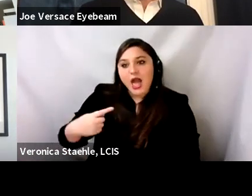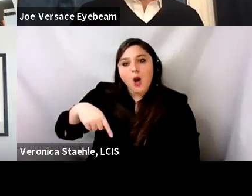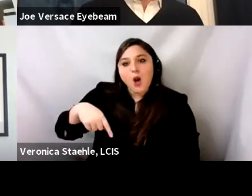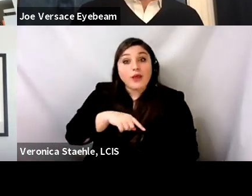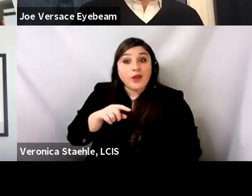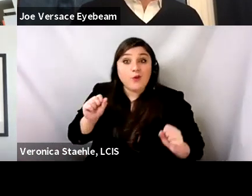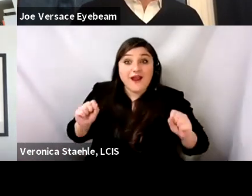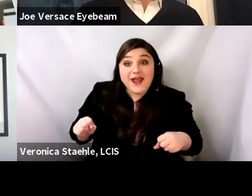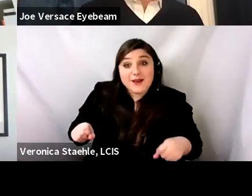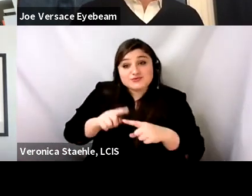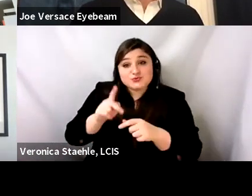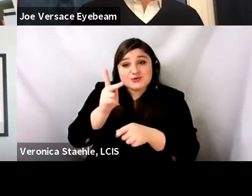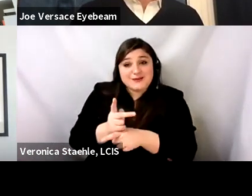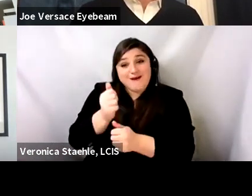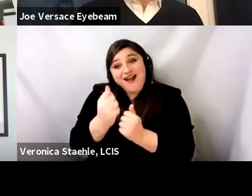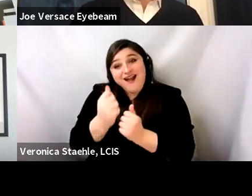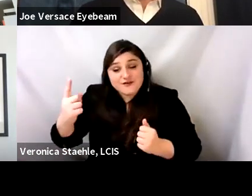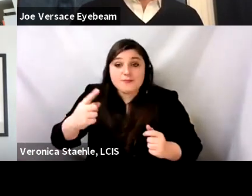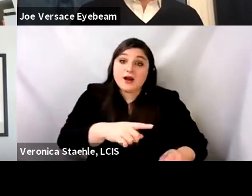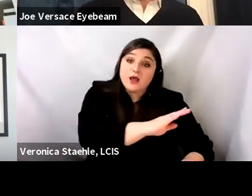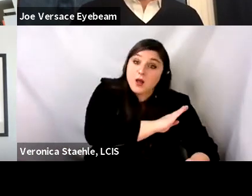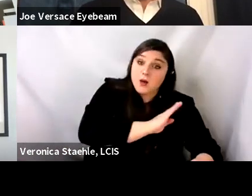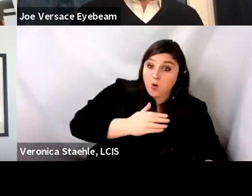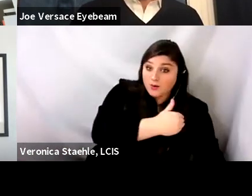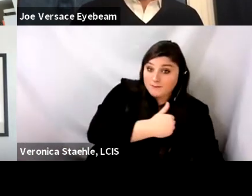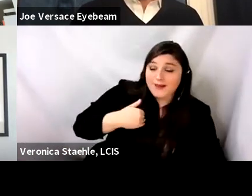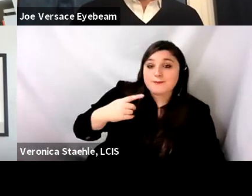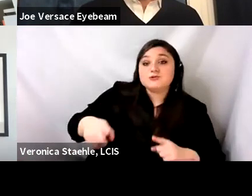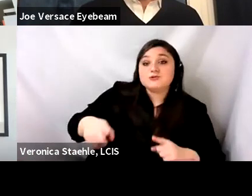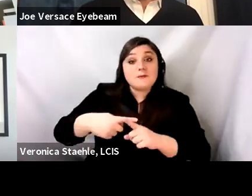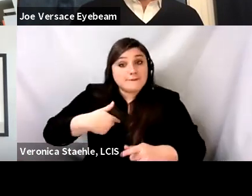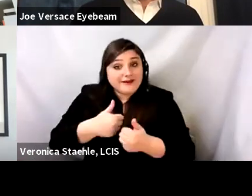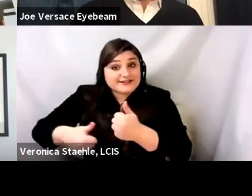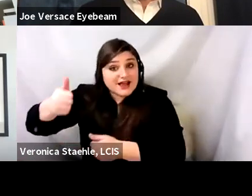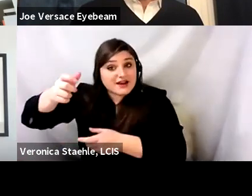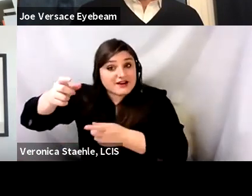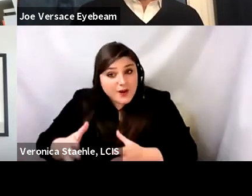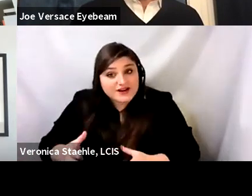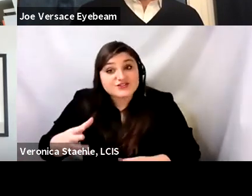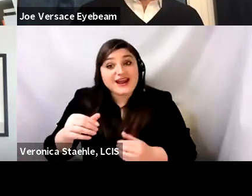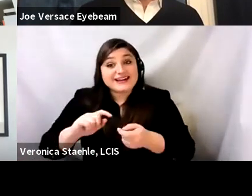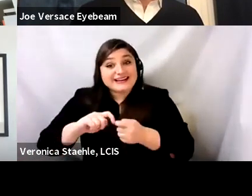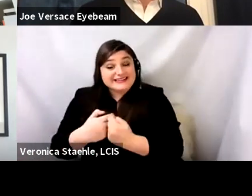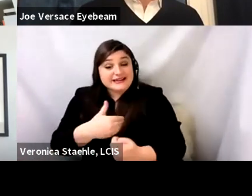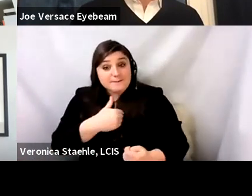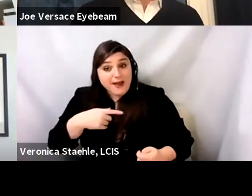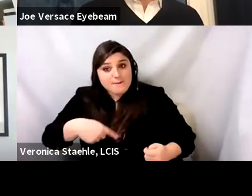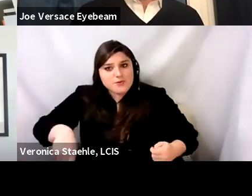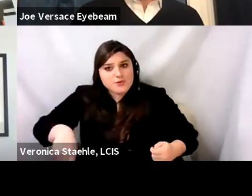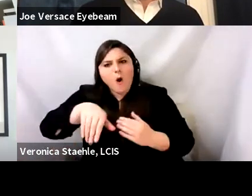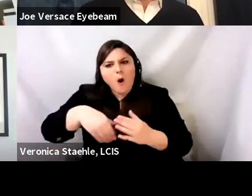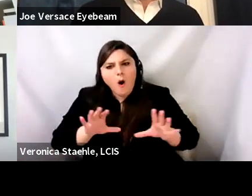the process. And we were very fortunate in that there